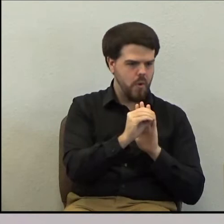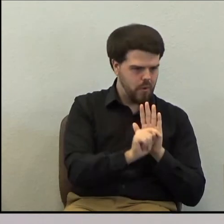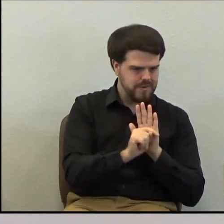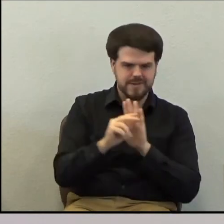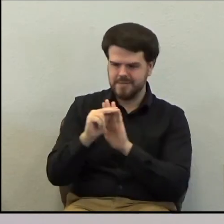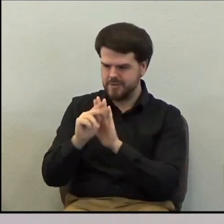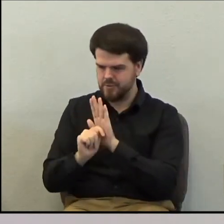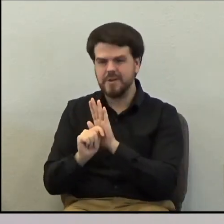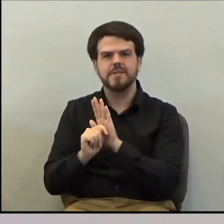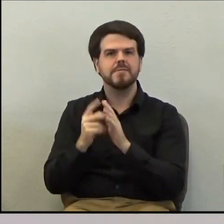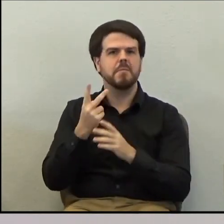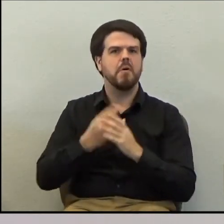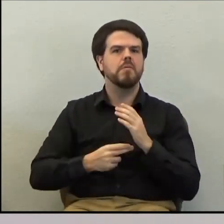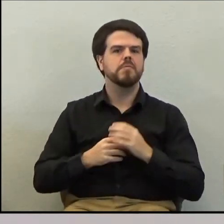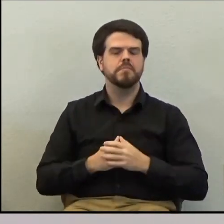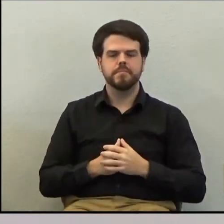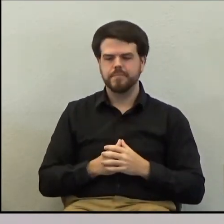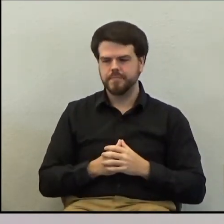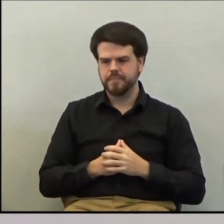Testaments.